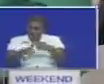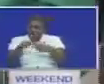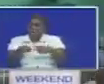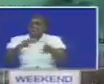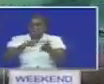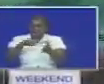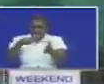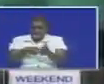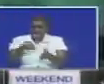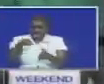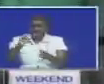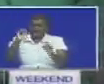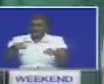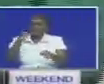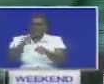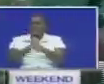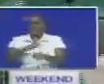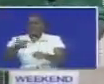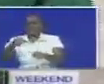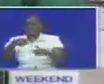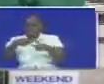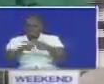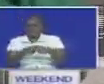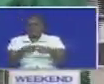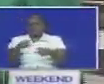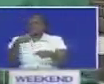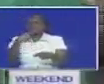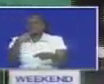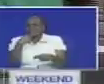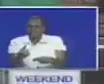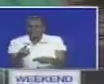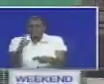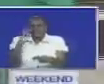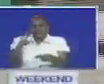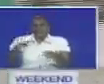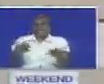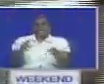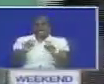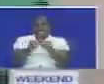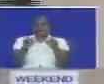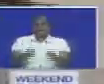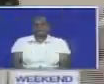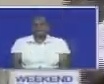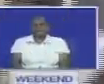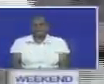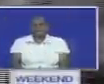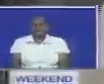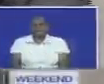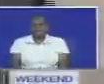work on a bigger engine. So Prof, I and Owino are going to take it for a ride and see how it goes.